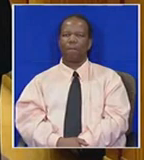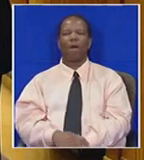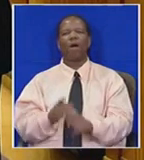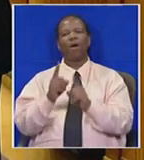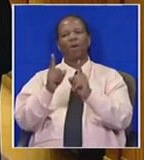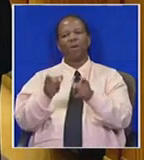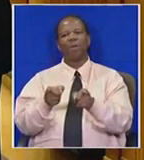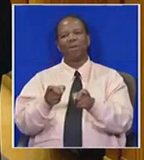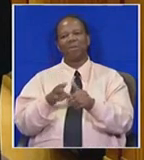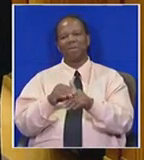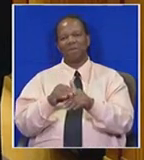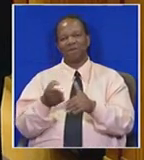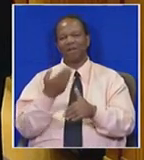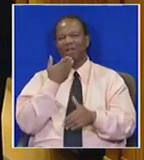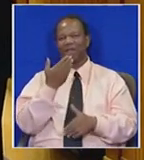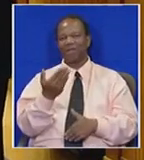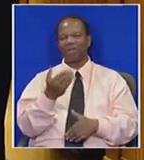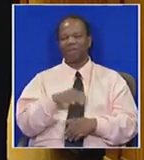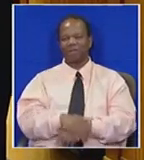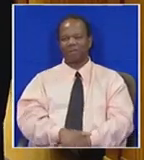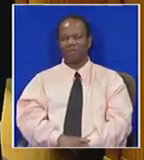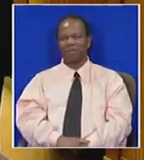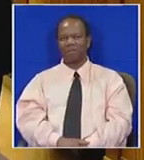Other members. Thank you very much.